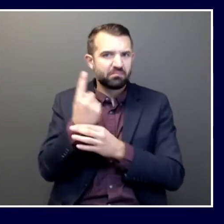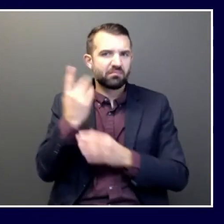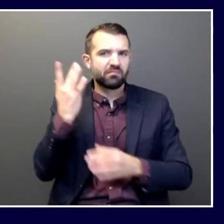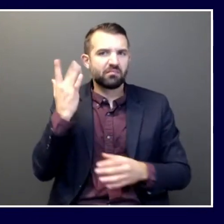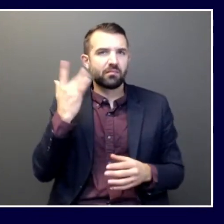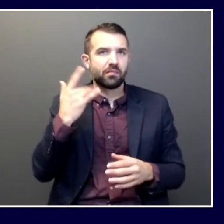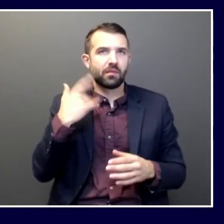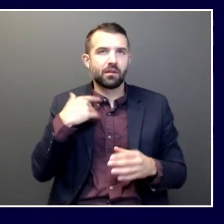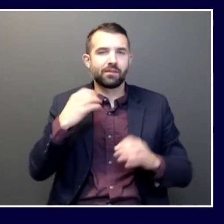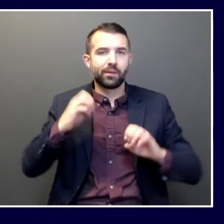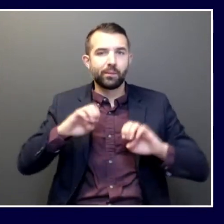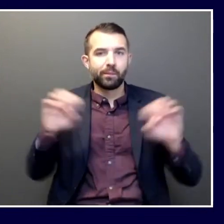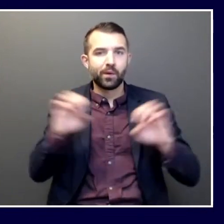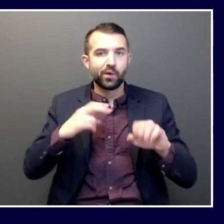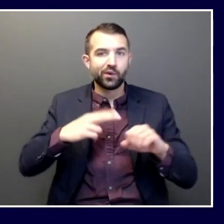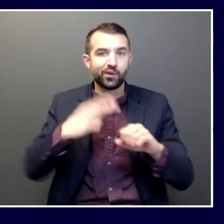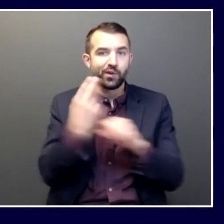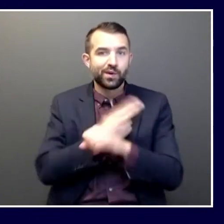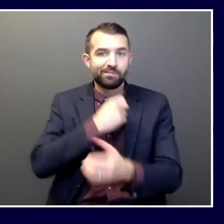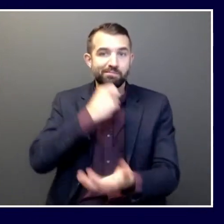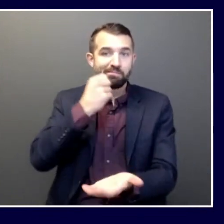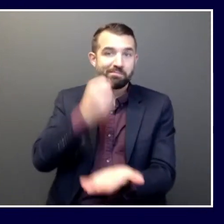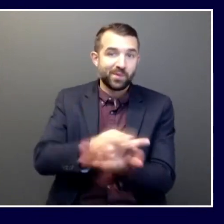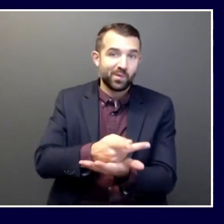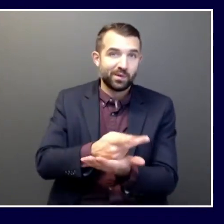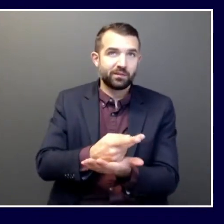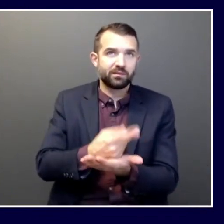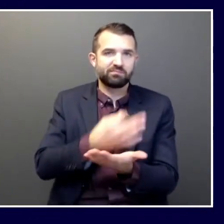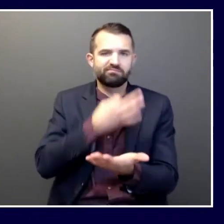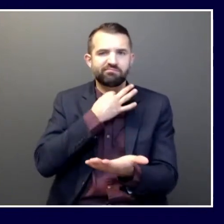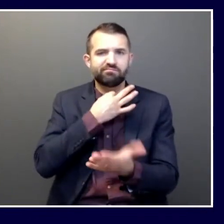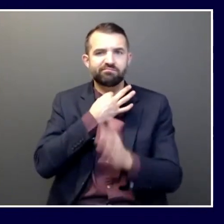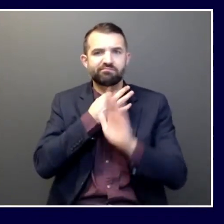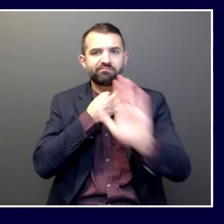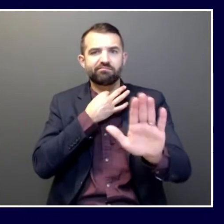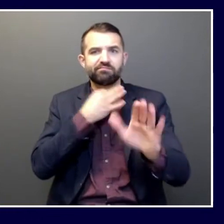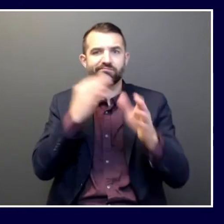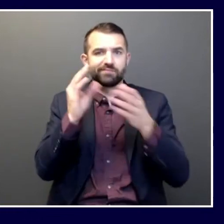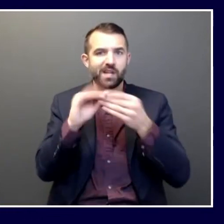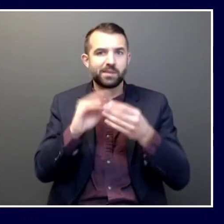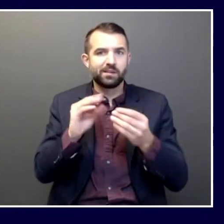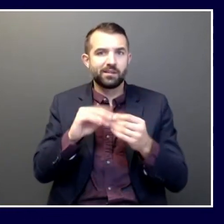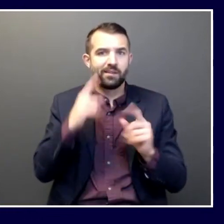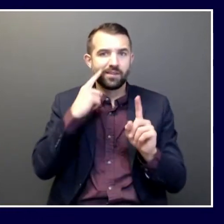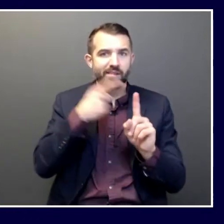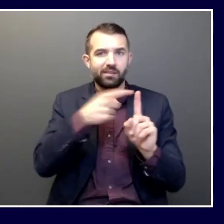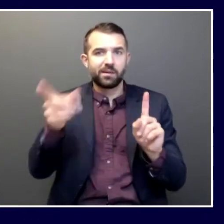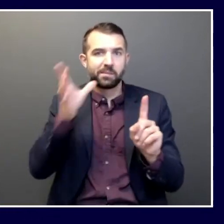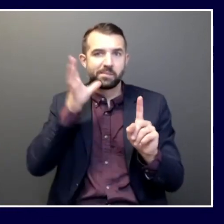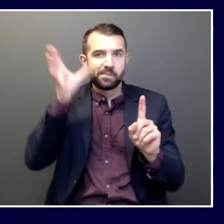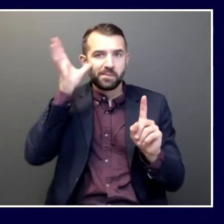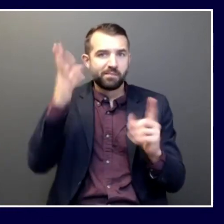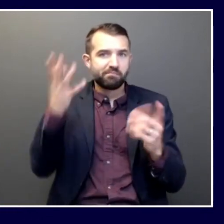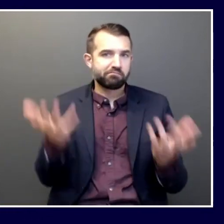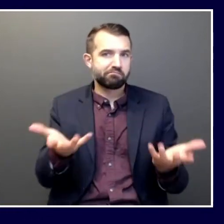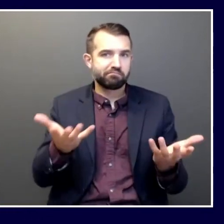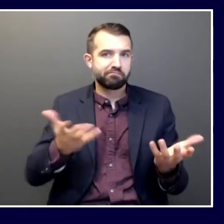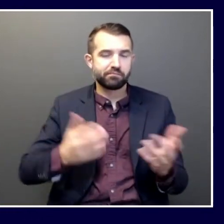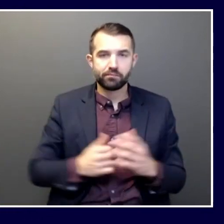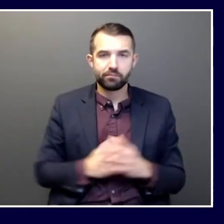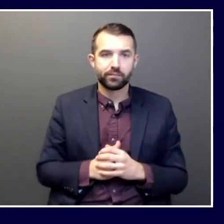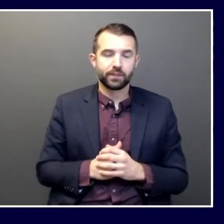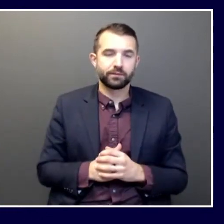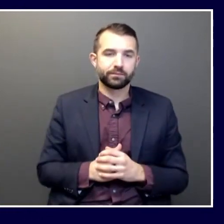full authorization before giving this to their 5 to 11-year-old? Yep, David, we hear that concern a lot.